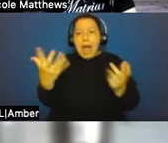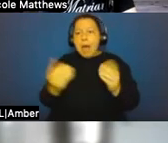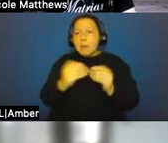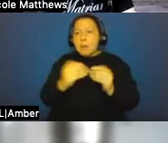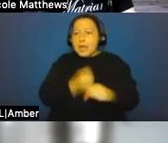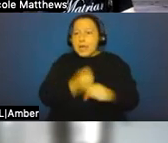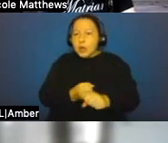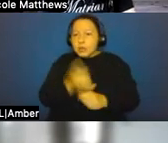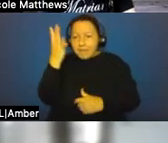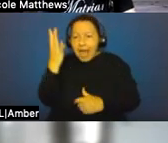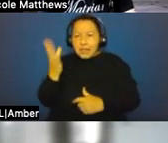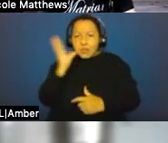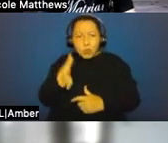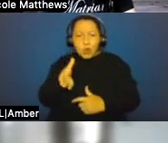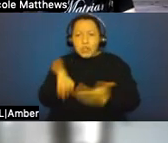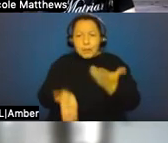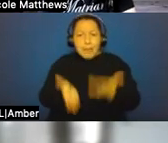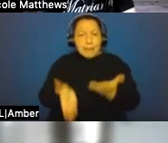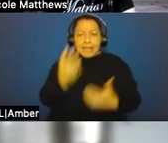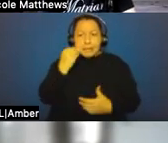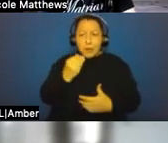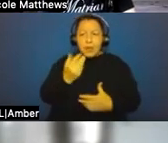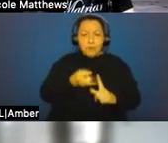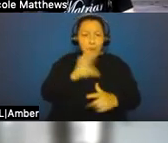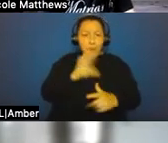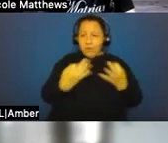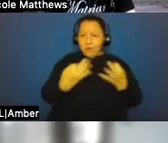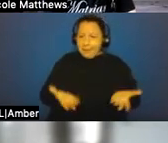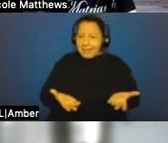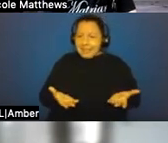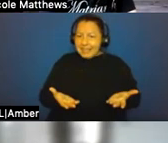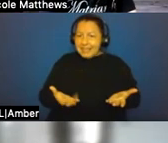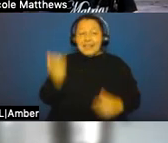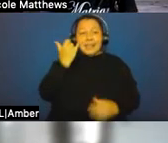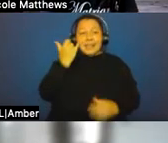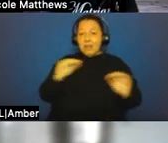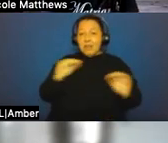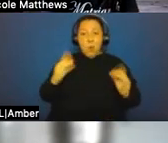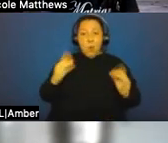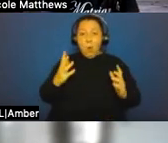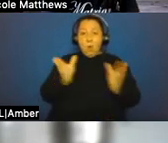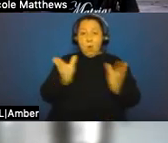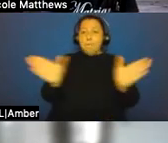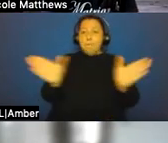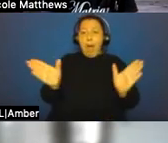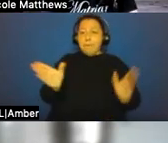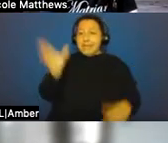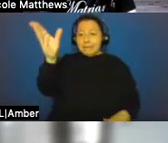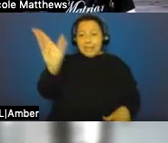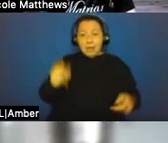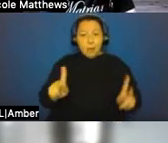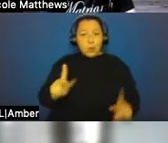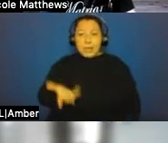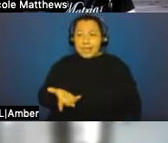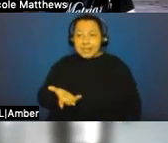at the hands of her relatives had there not been those public speaking opportunities, which was a